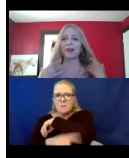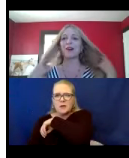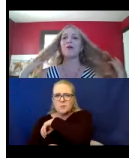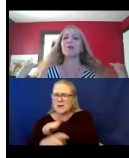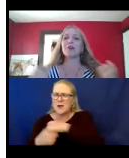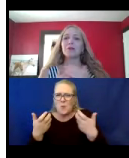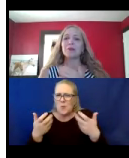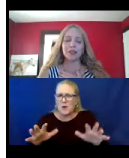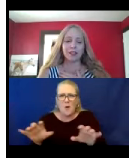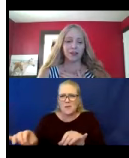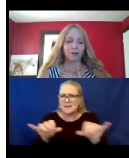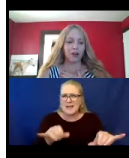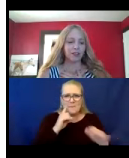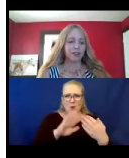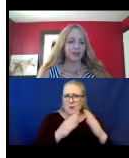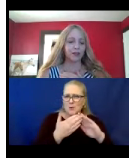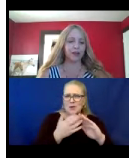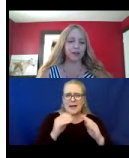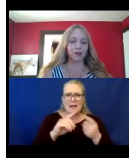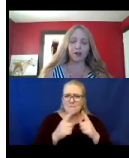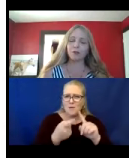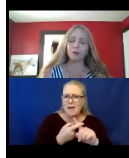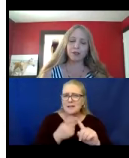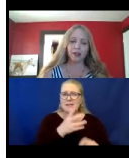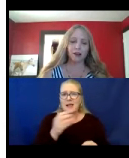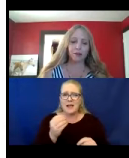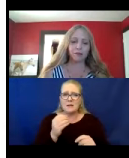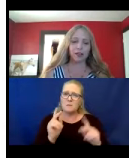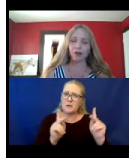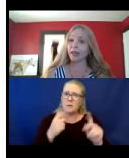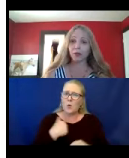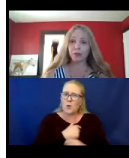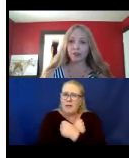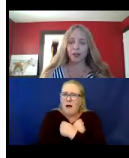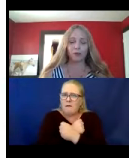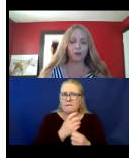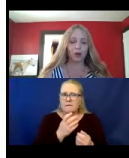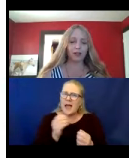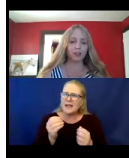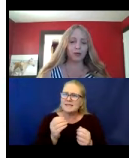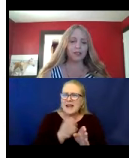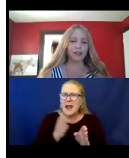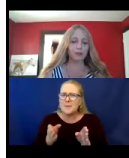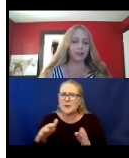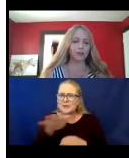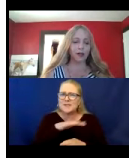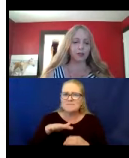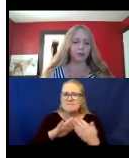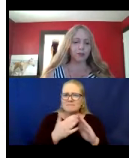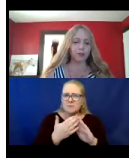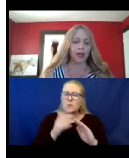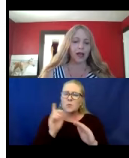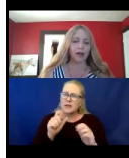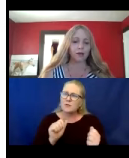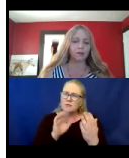our with our community and our friends and our loved ones and our neighbors. We want to address that as much as